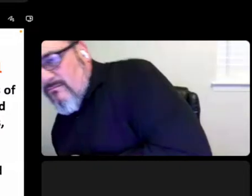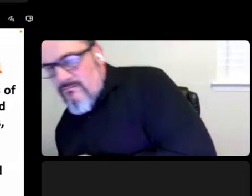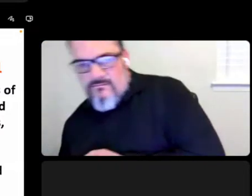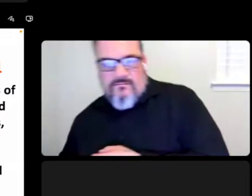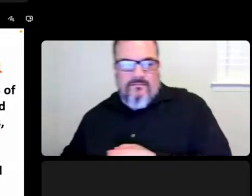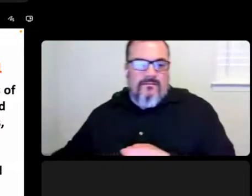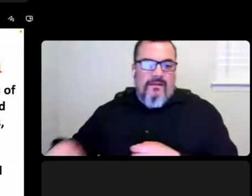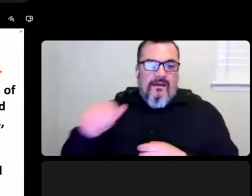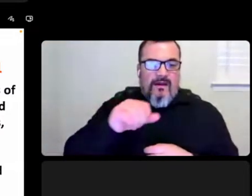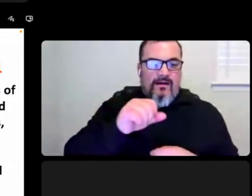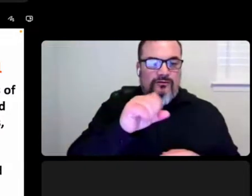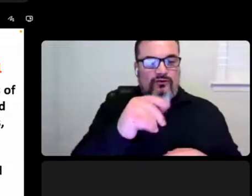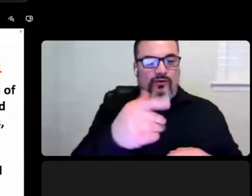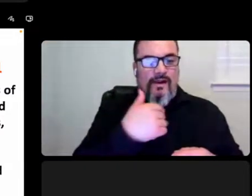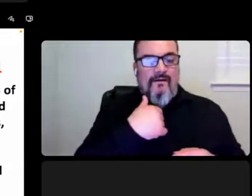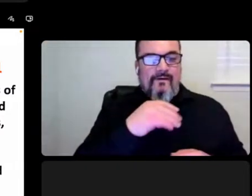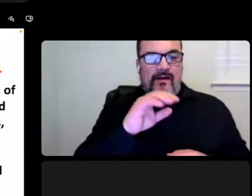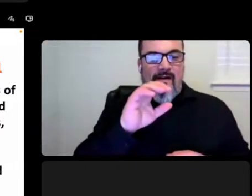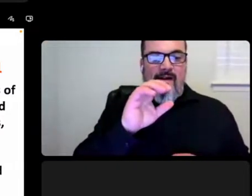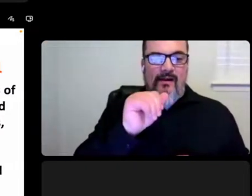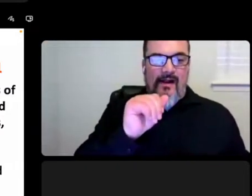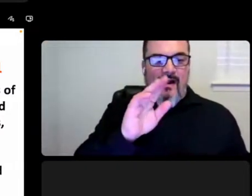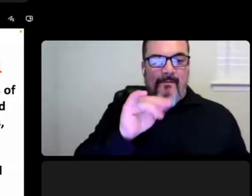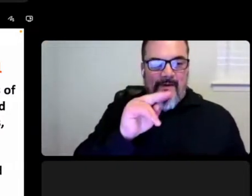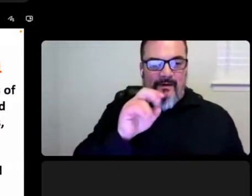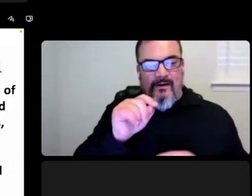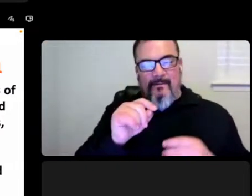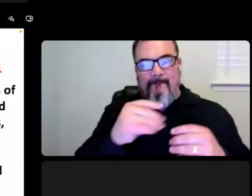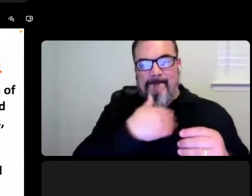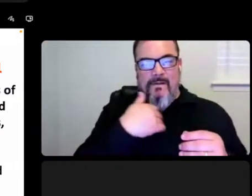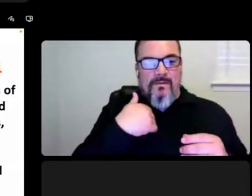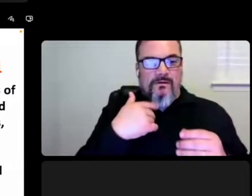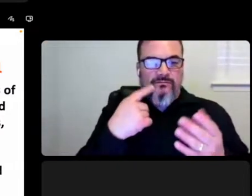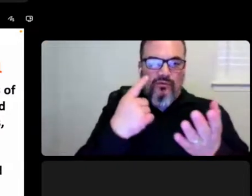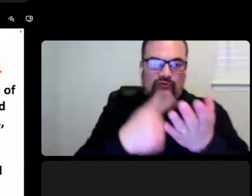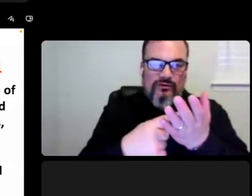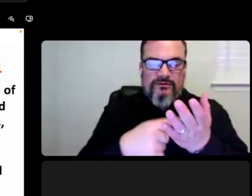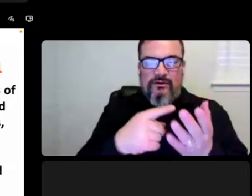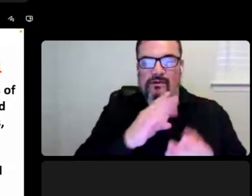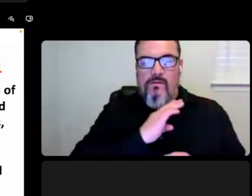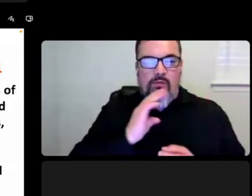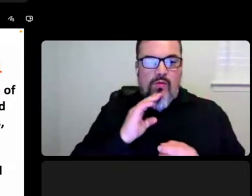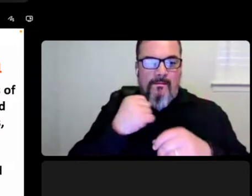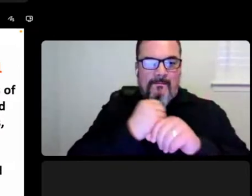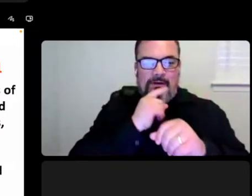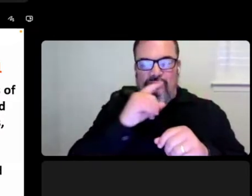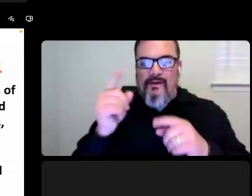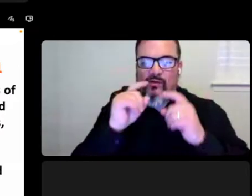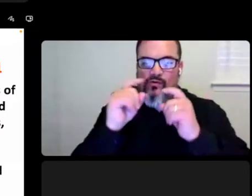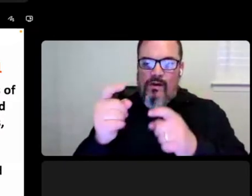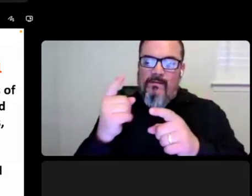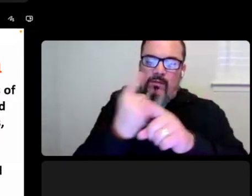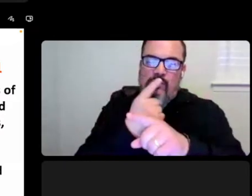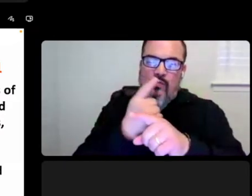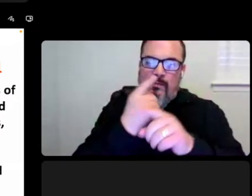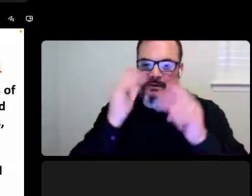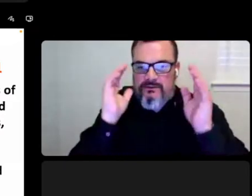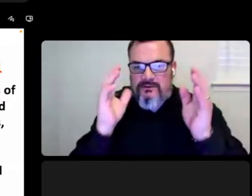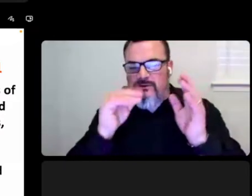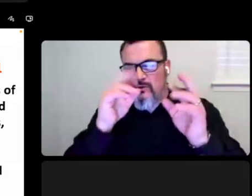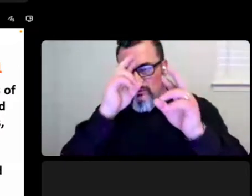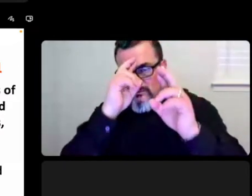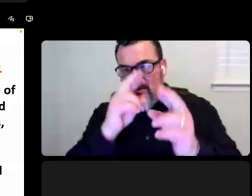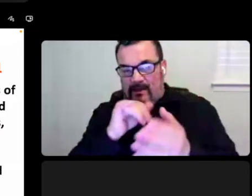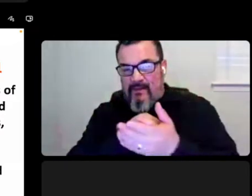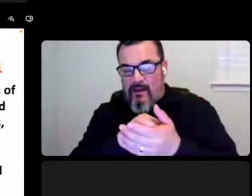So when you have a cabinet member addressing the board to make sure that the board grants them the appropriate attention and respect, is